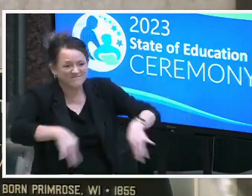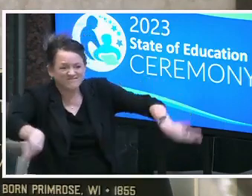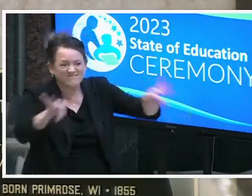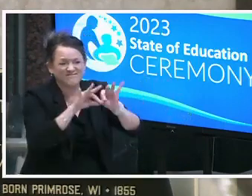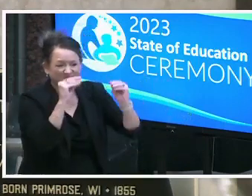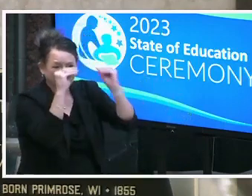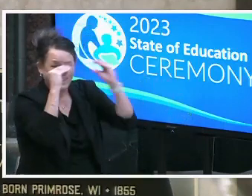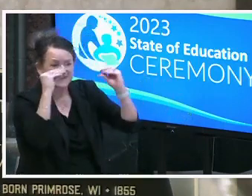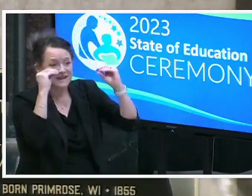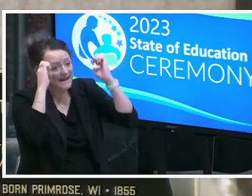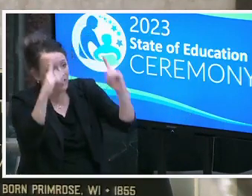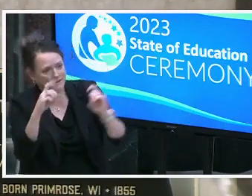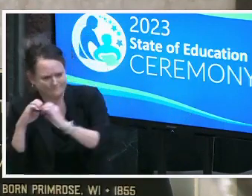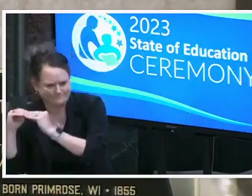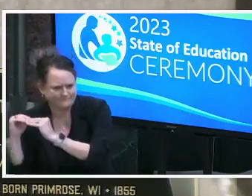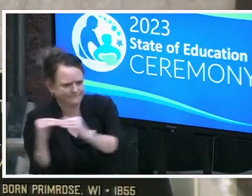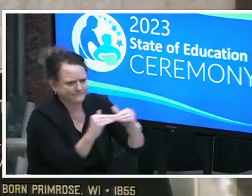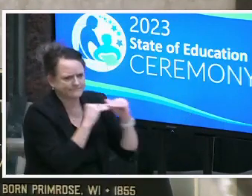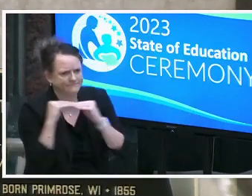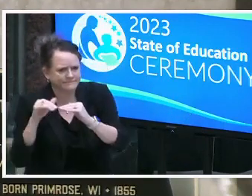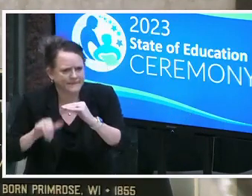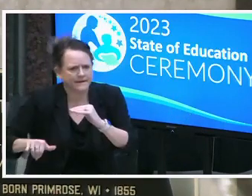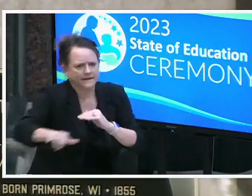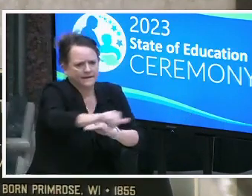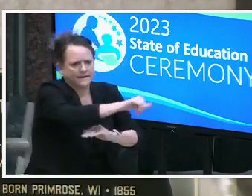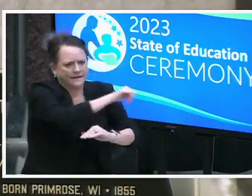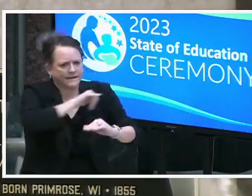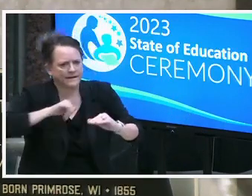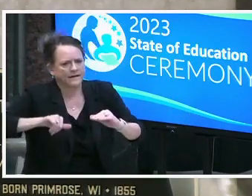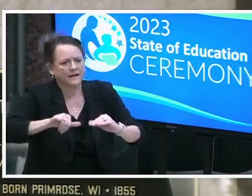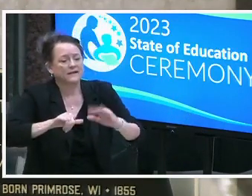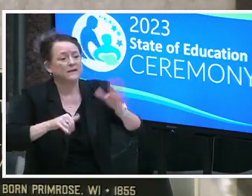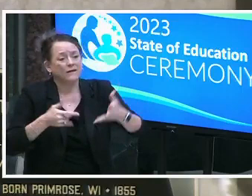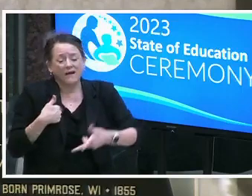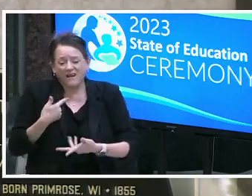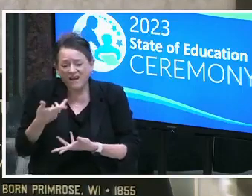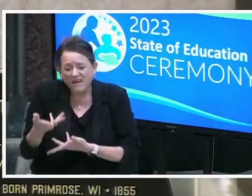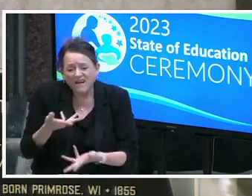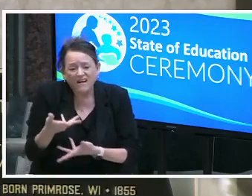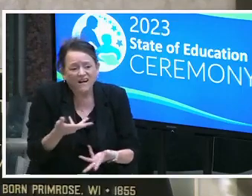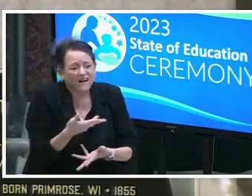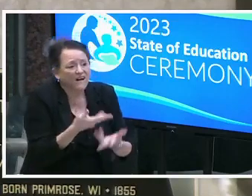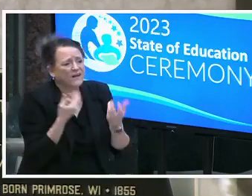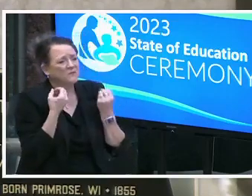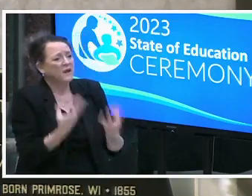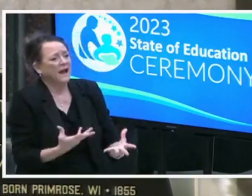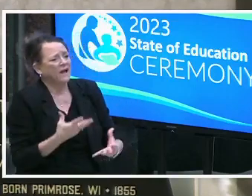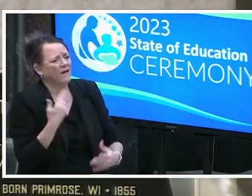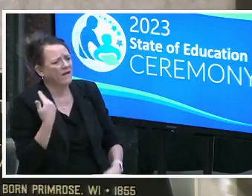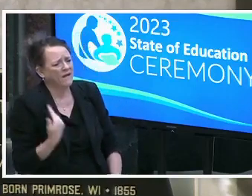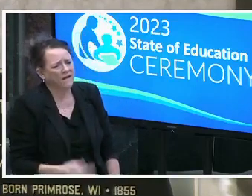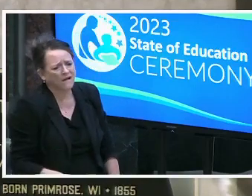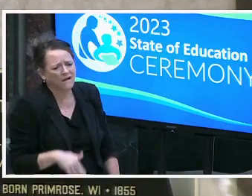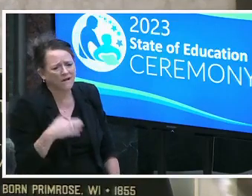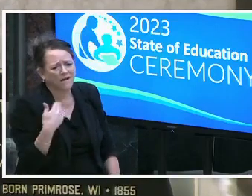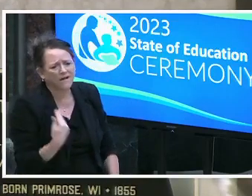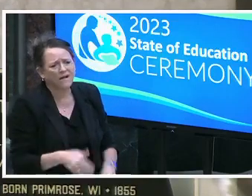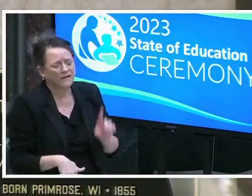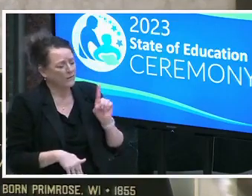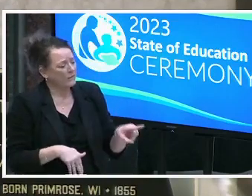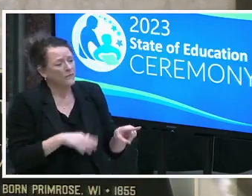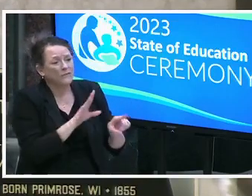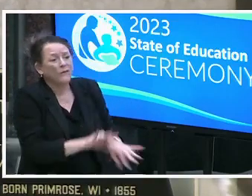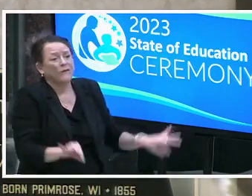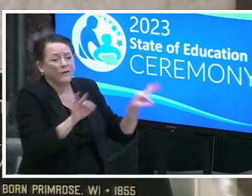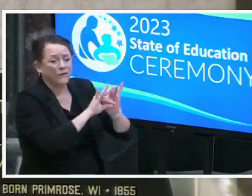bold, brave conversations, not only possible, but essential. I find that